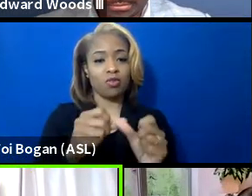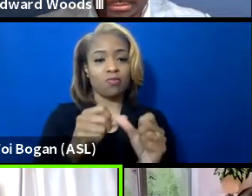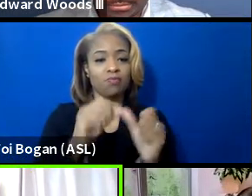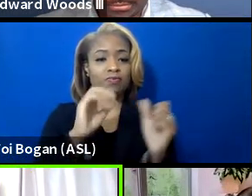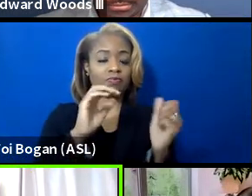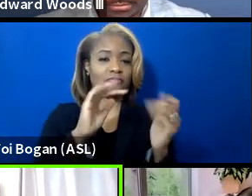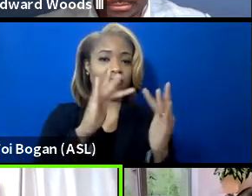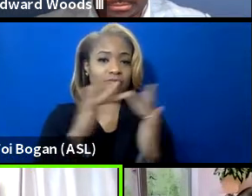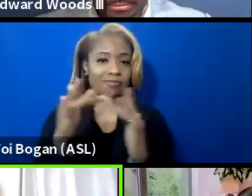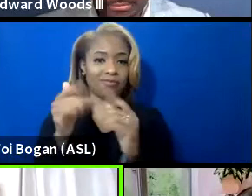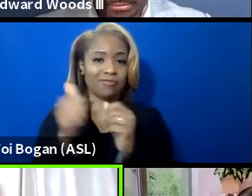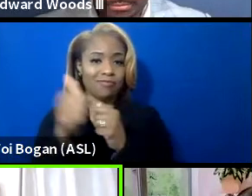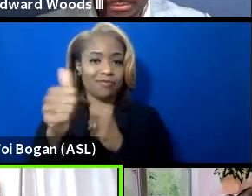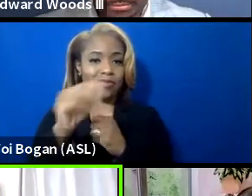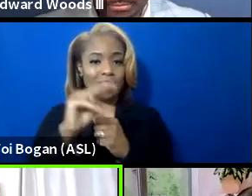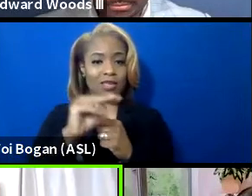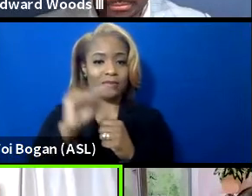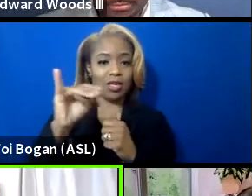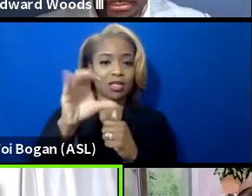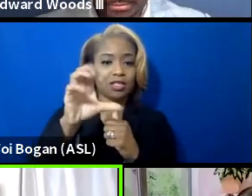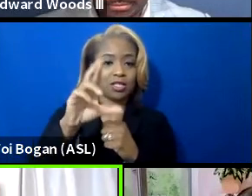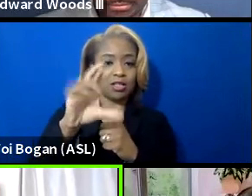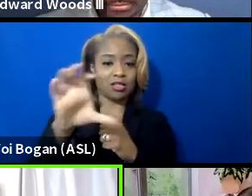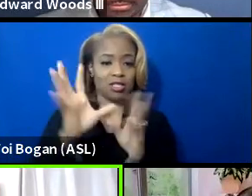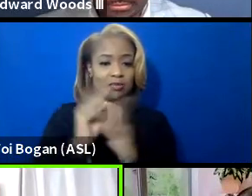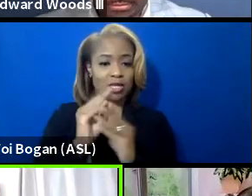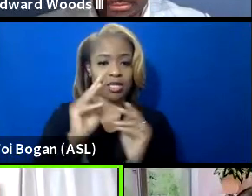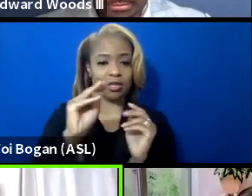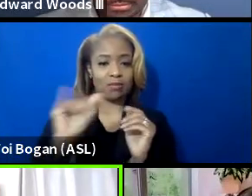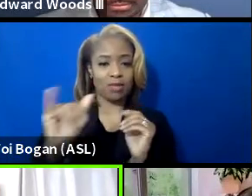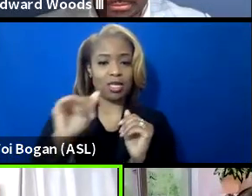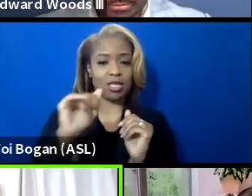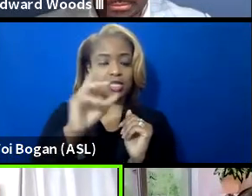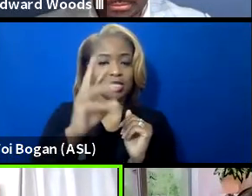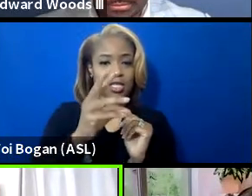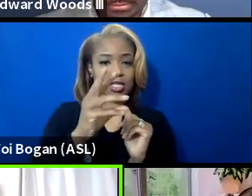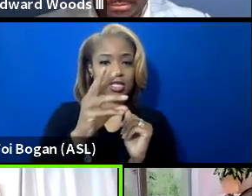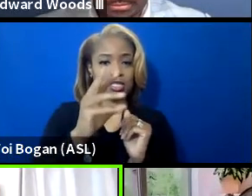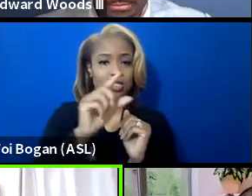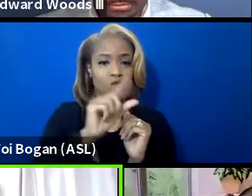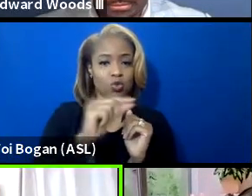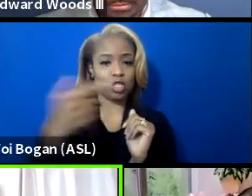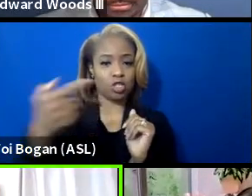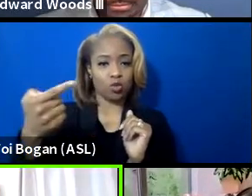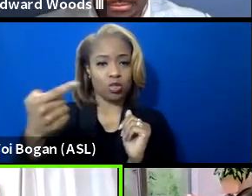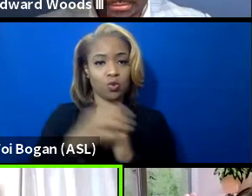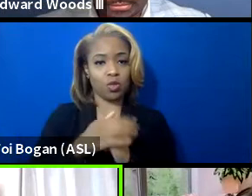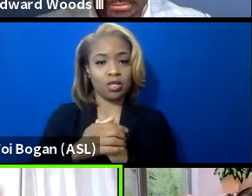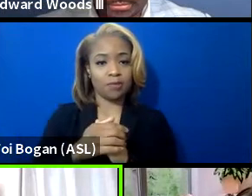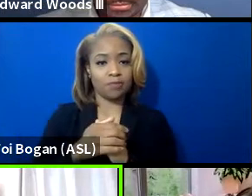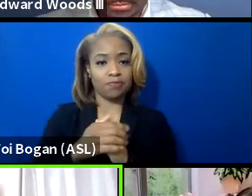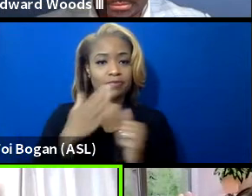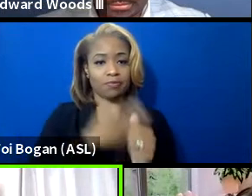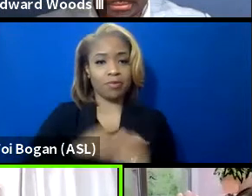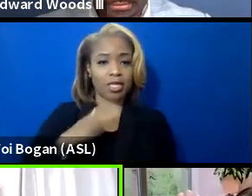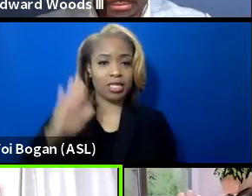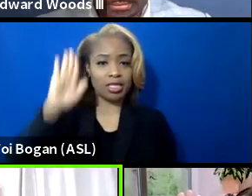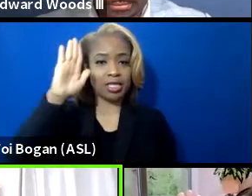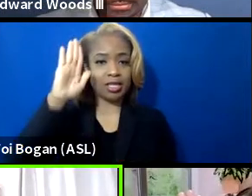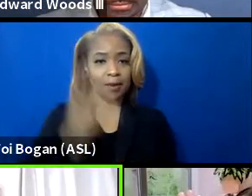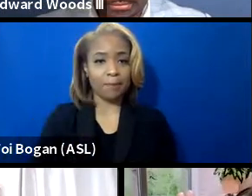virtual MICRC meeting on May 6th, 2021, please give a show of hand.